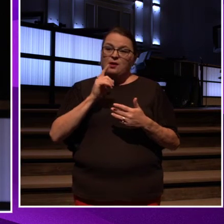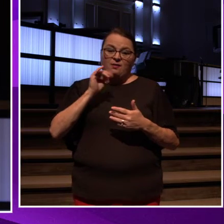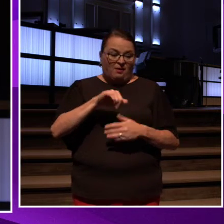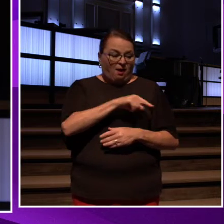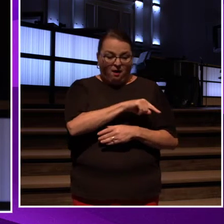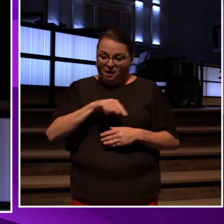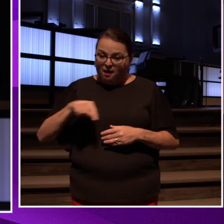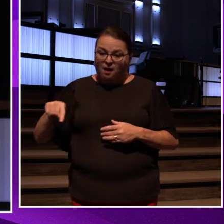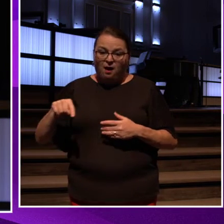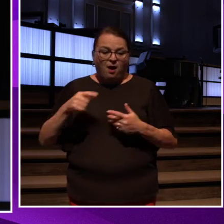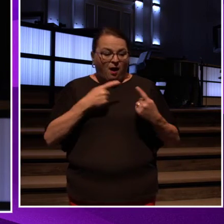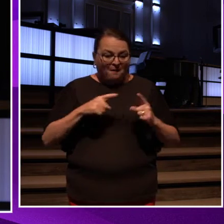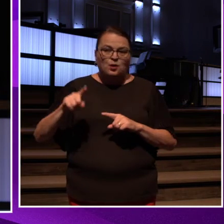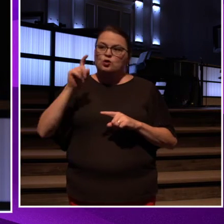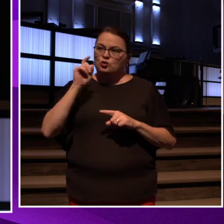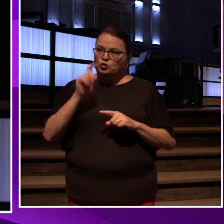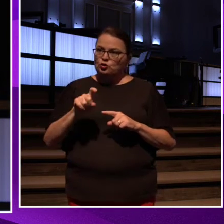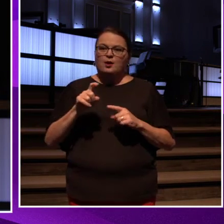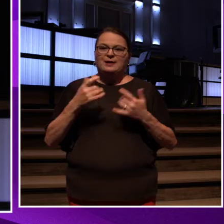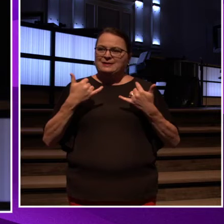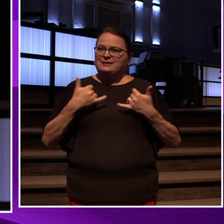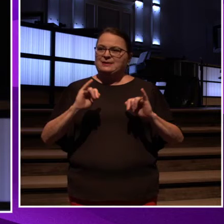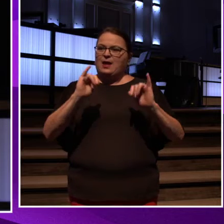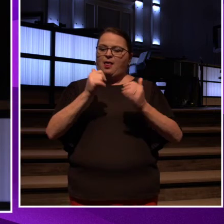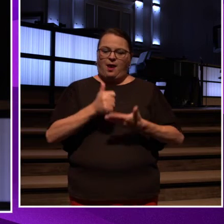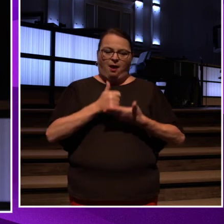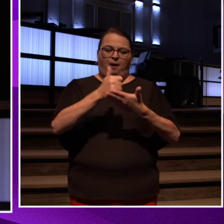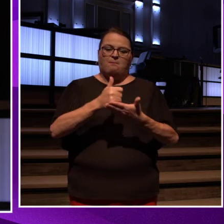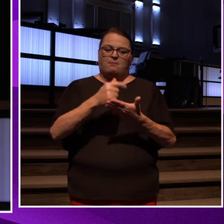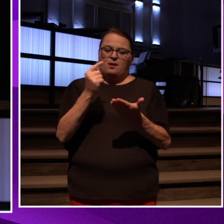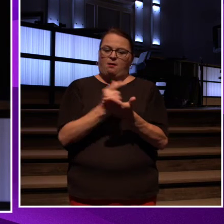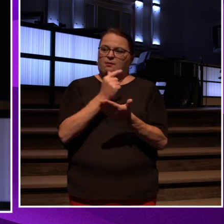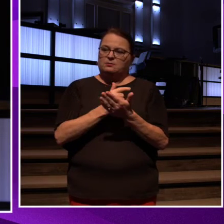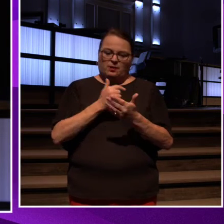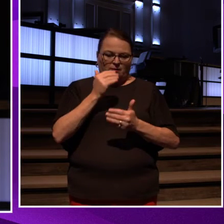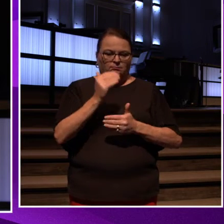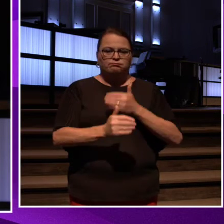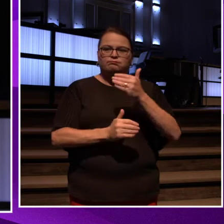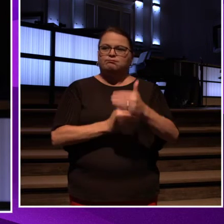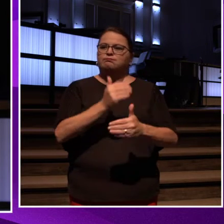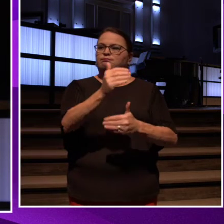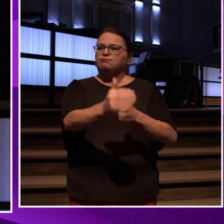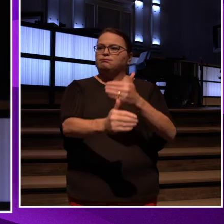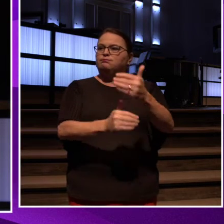serve, to advance the gospel.